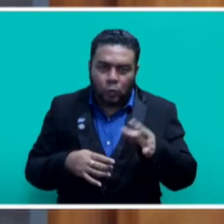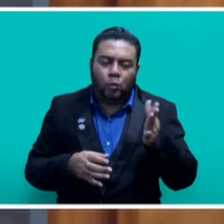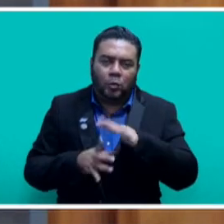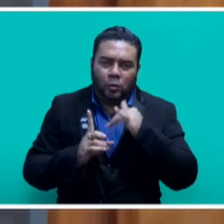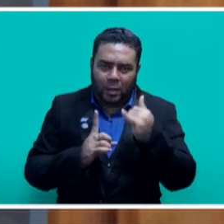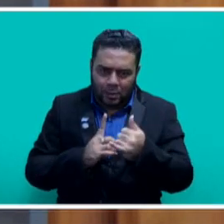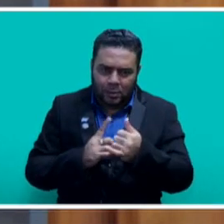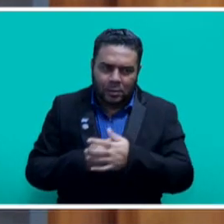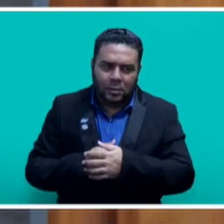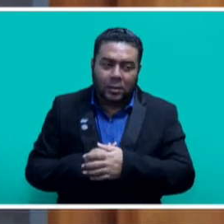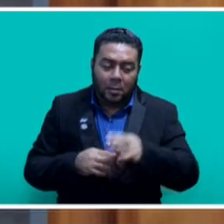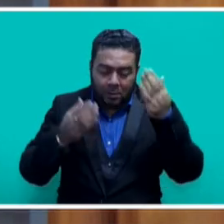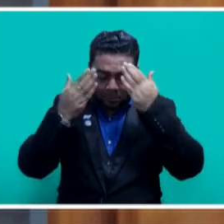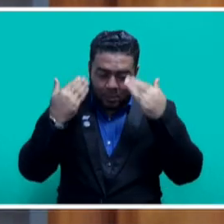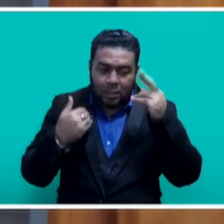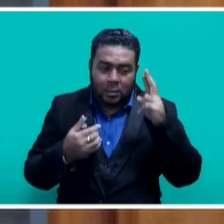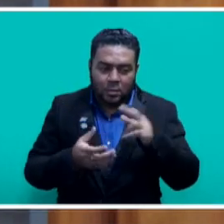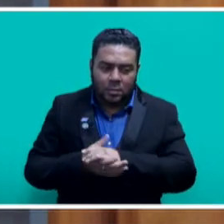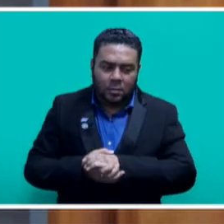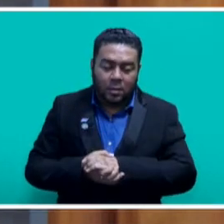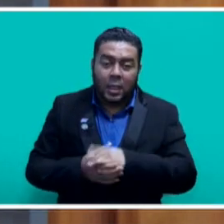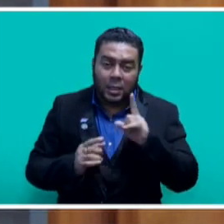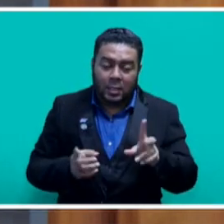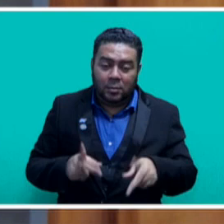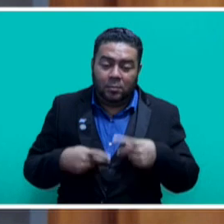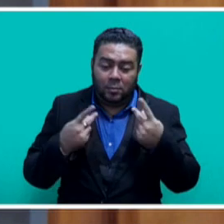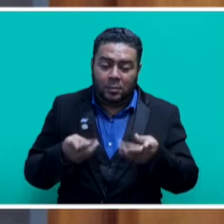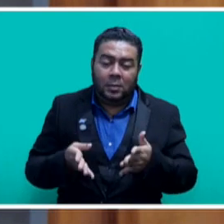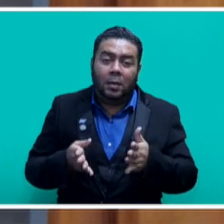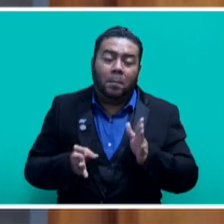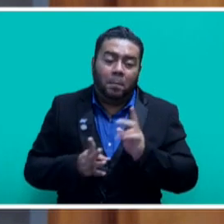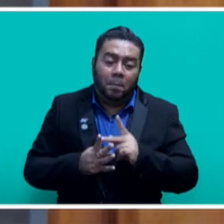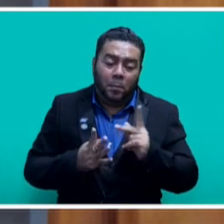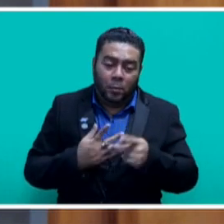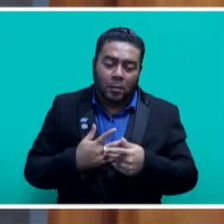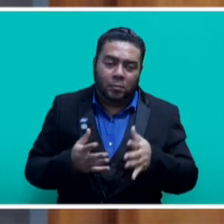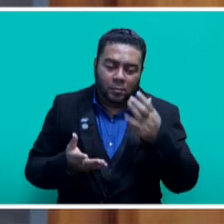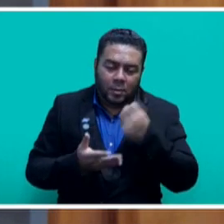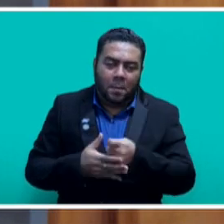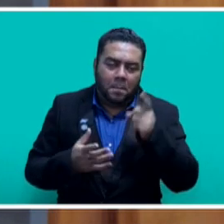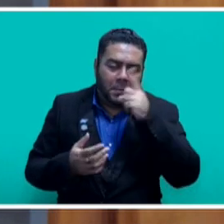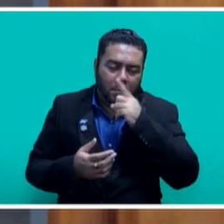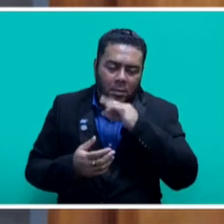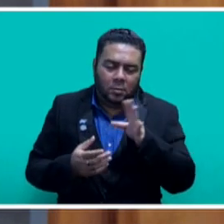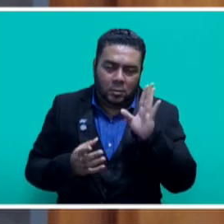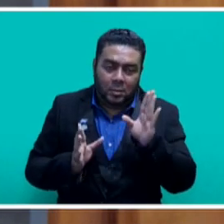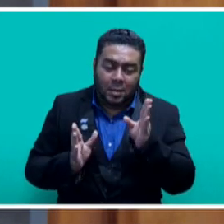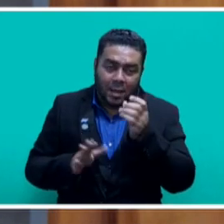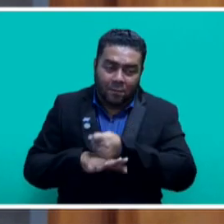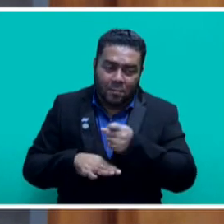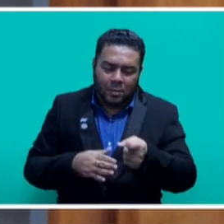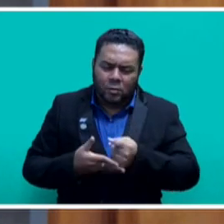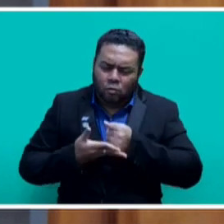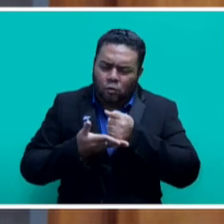society. Mr. Speaker, sir, this provision and initiative signify the People's Coalition Government